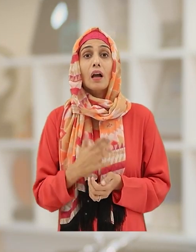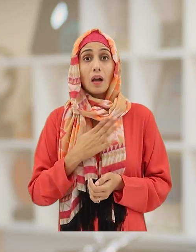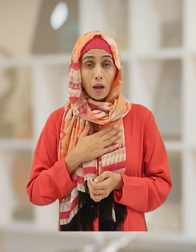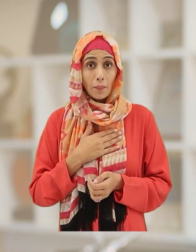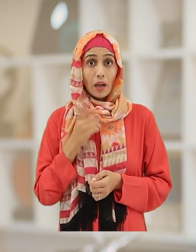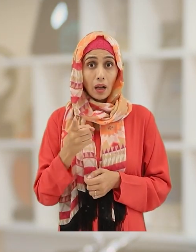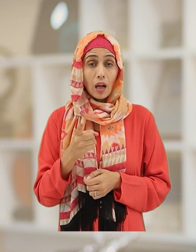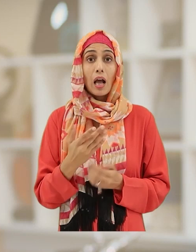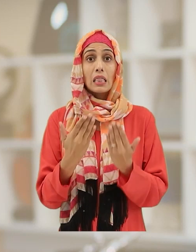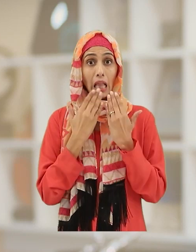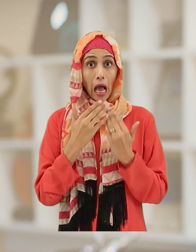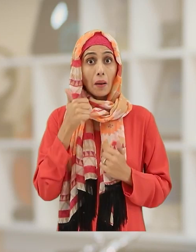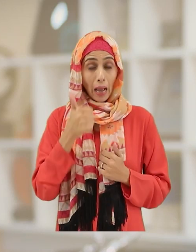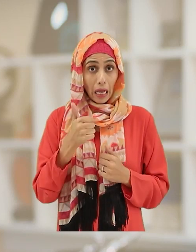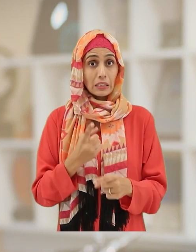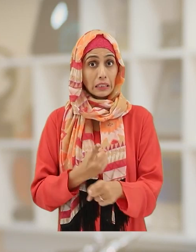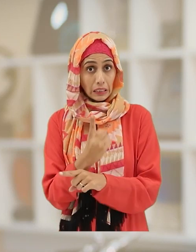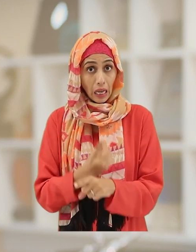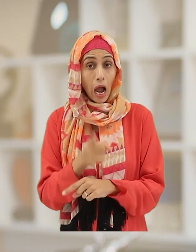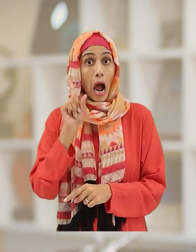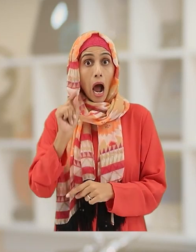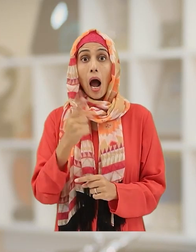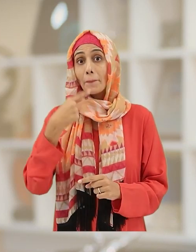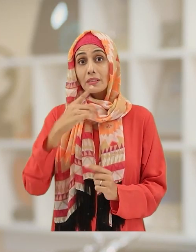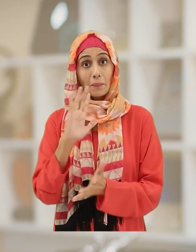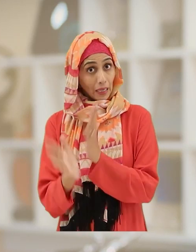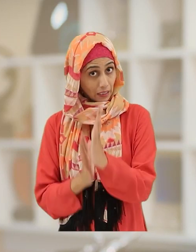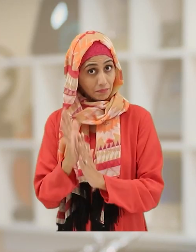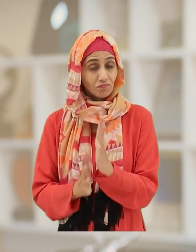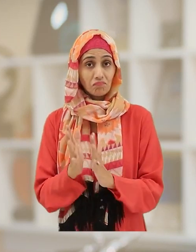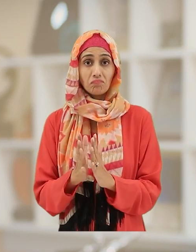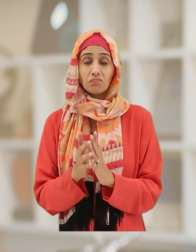there. And if we can give them education and training in their language,